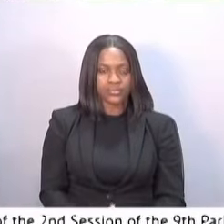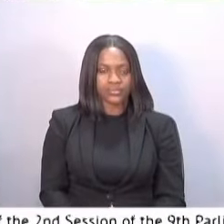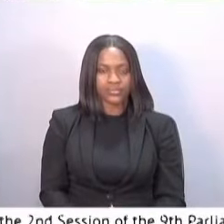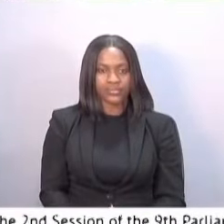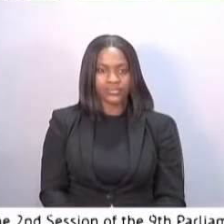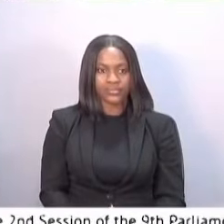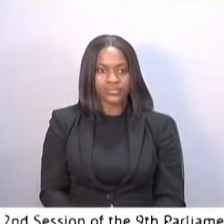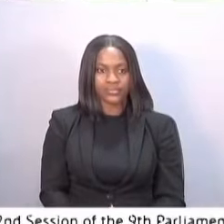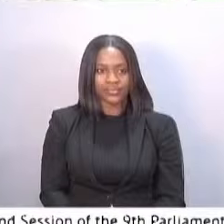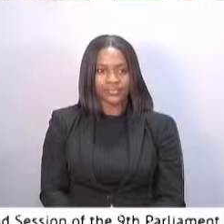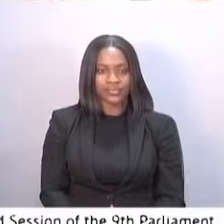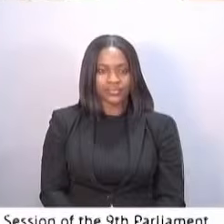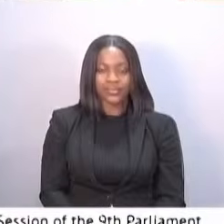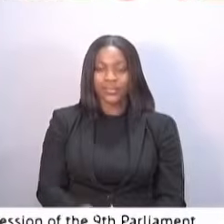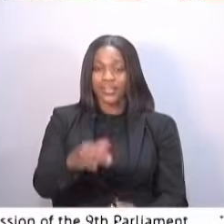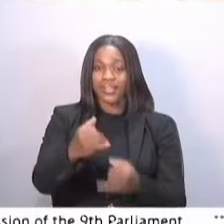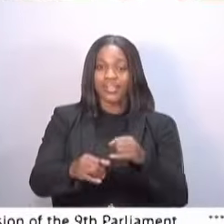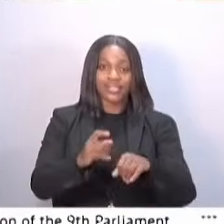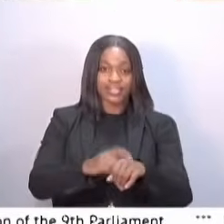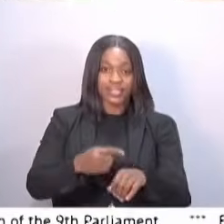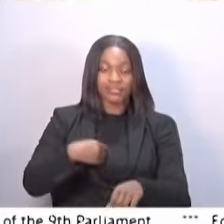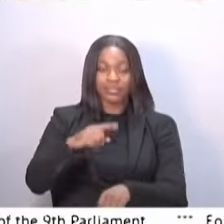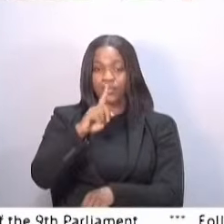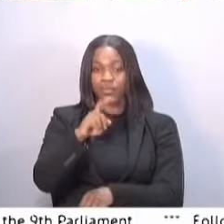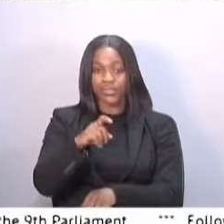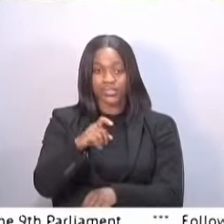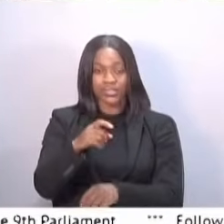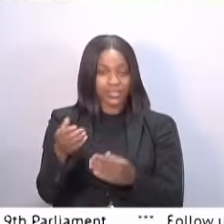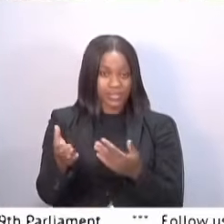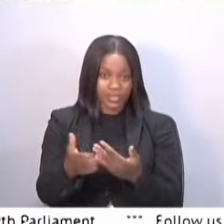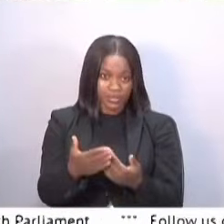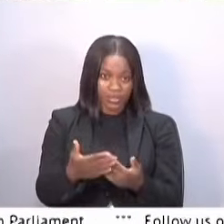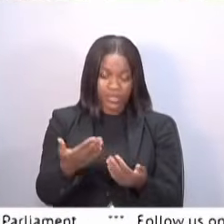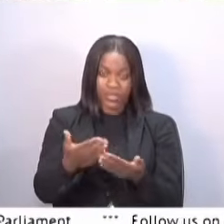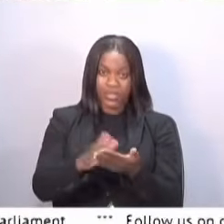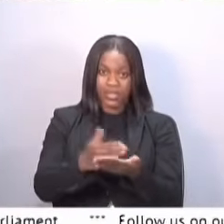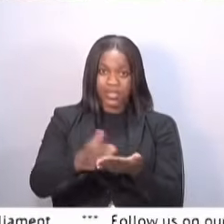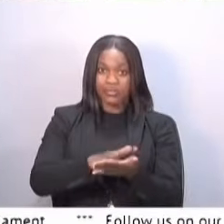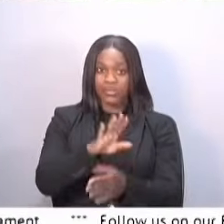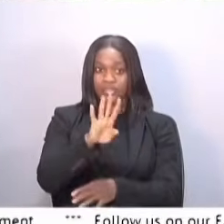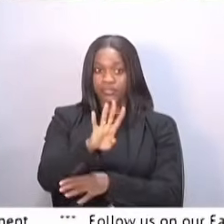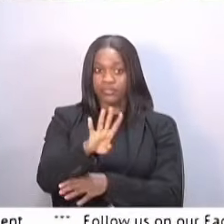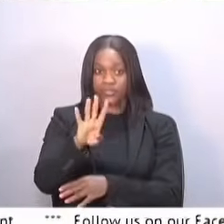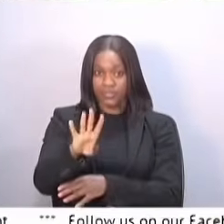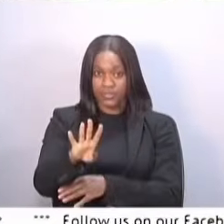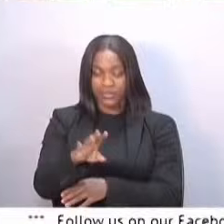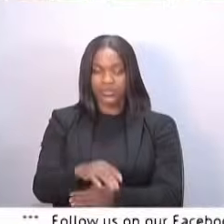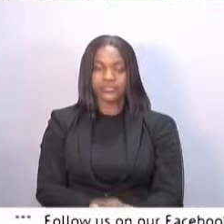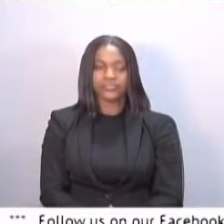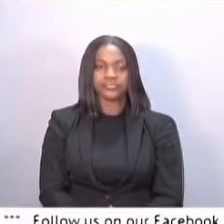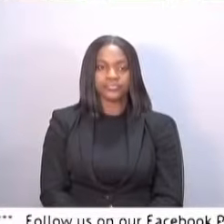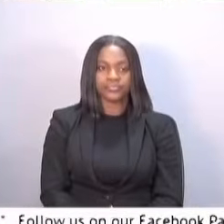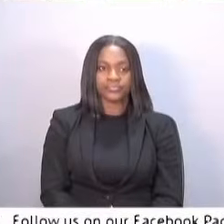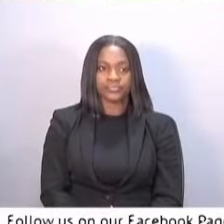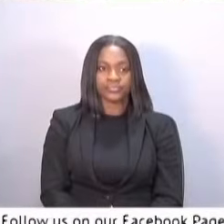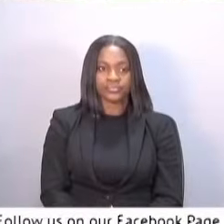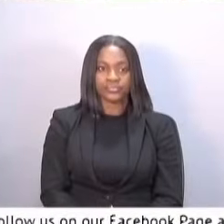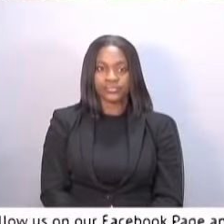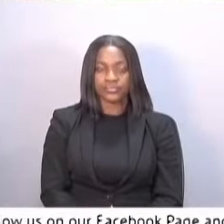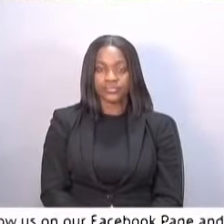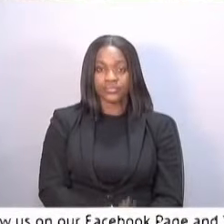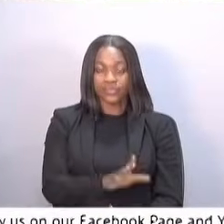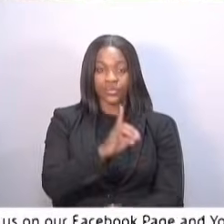time, my question is simple. On page 44, if you could turn to page 44 of